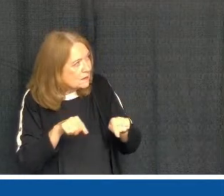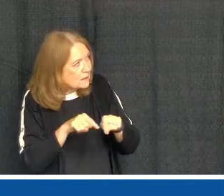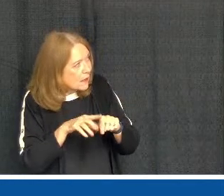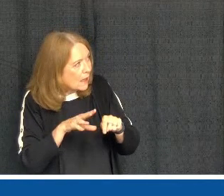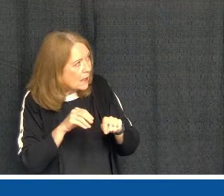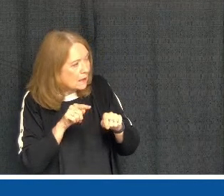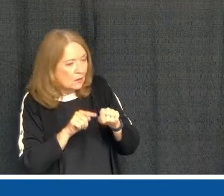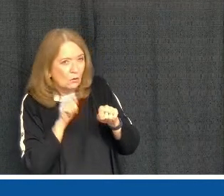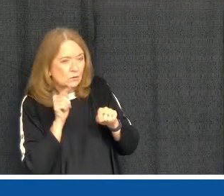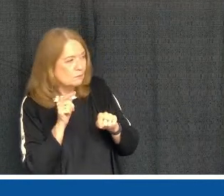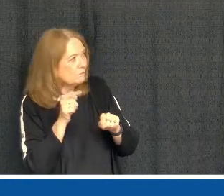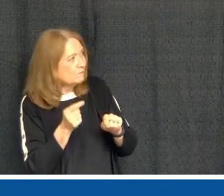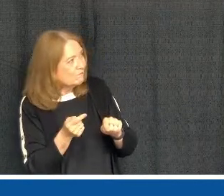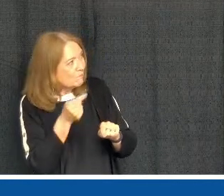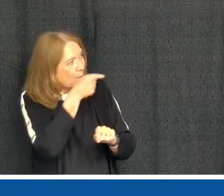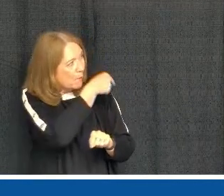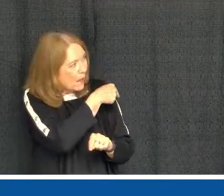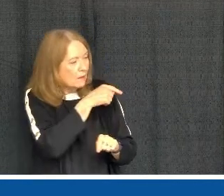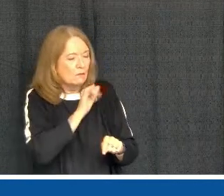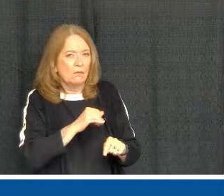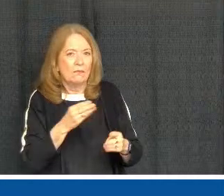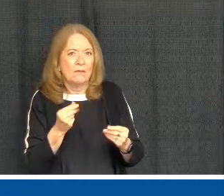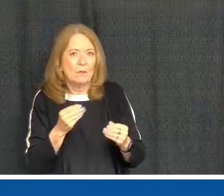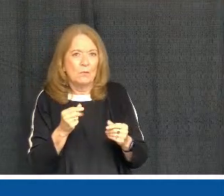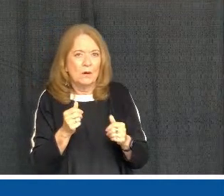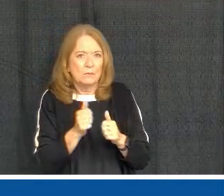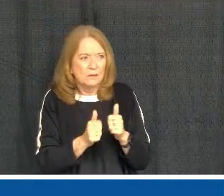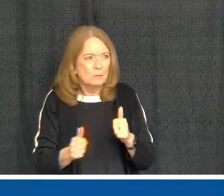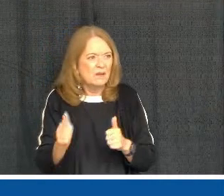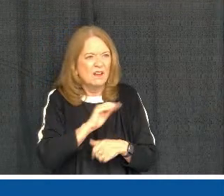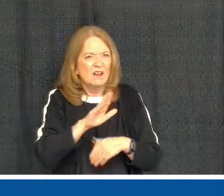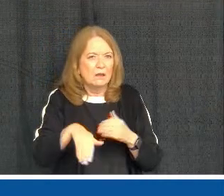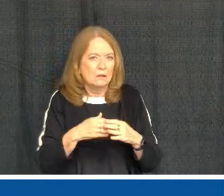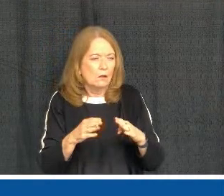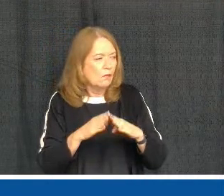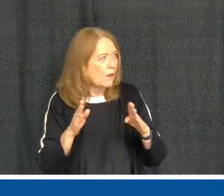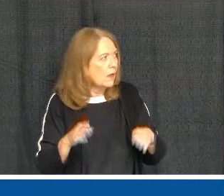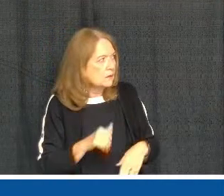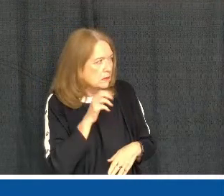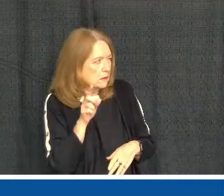it's further back in that property beyond where all the houses are.